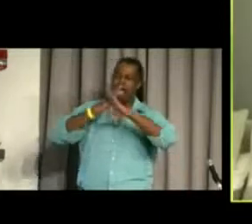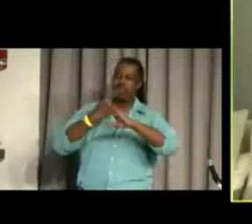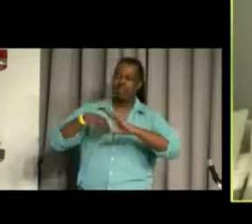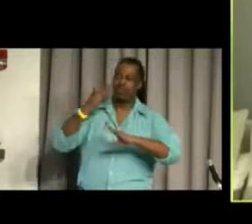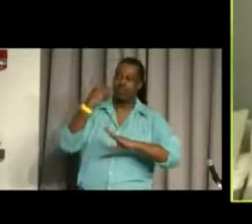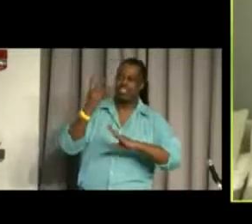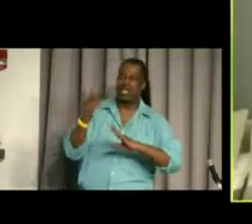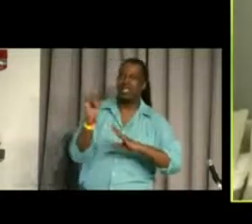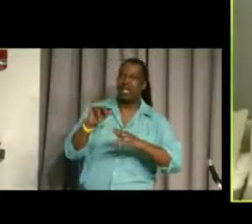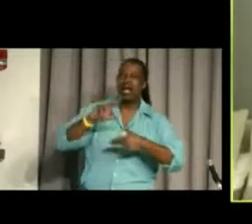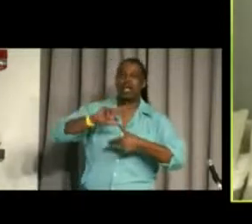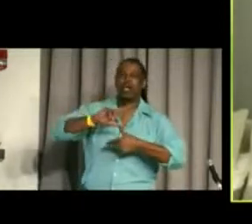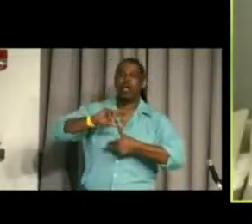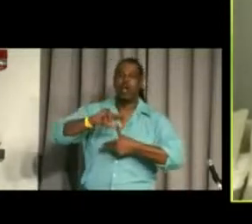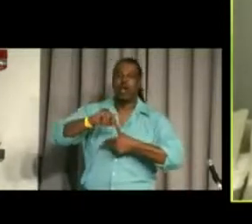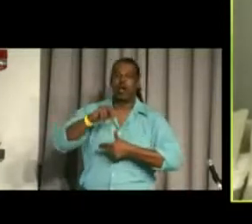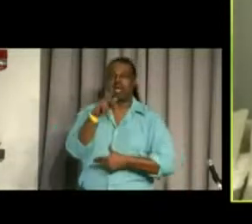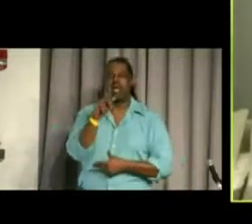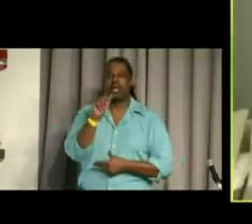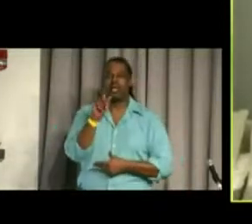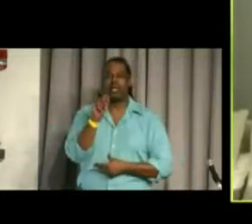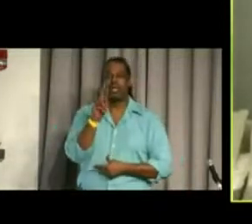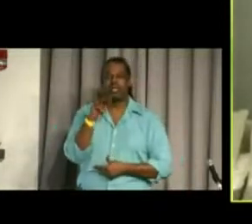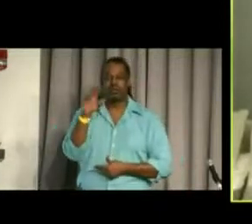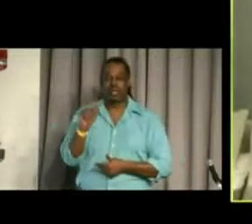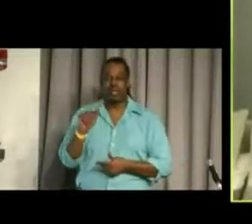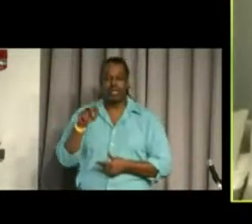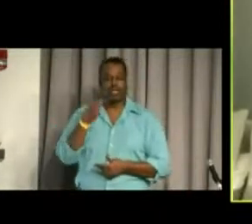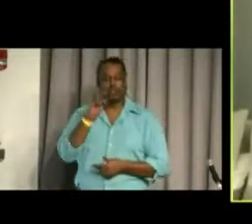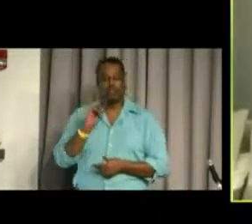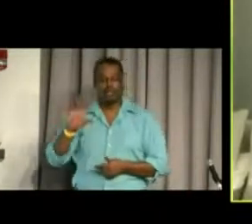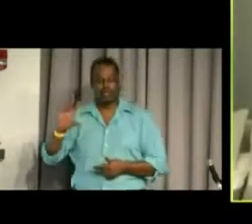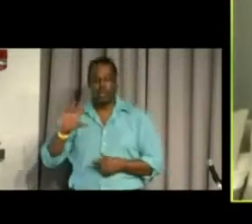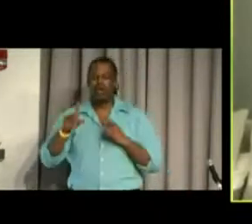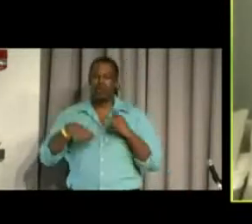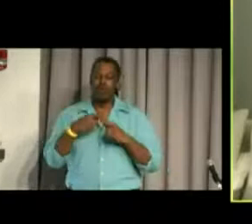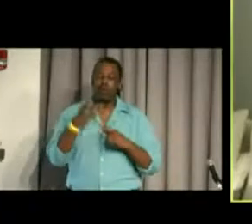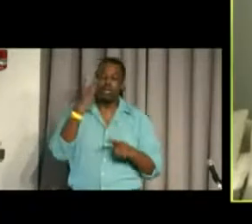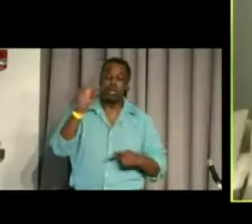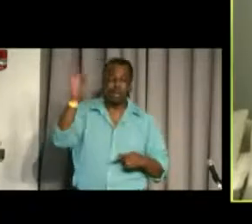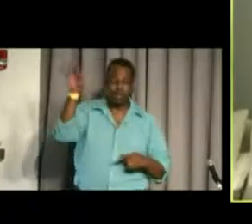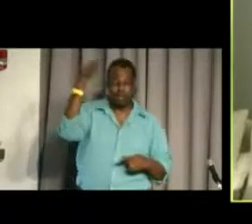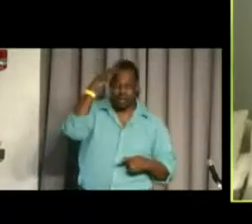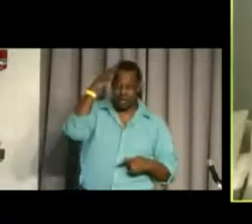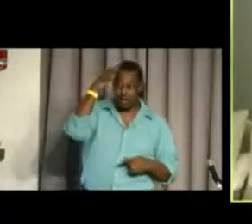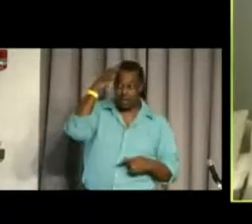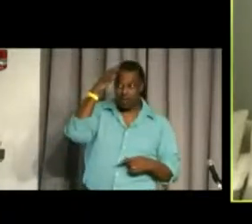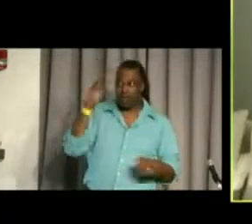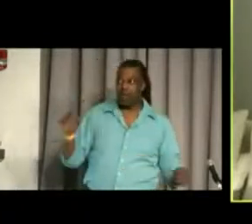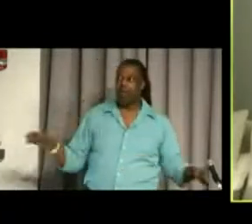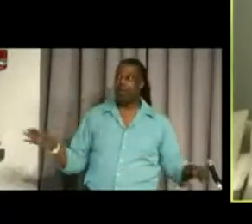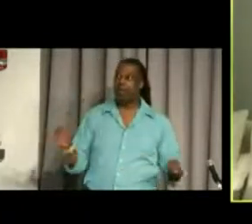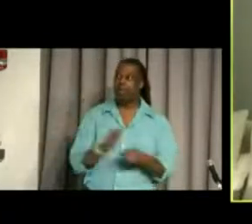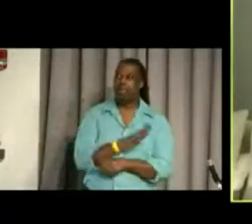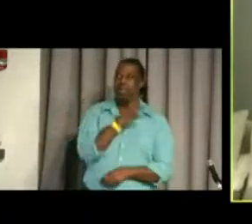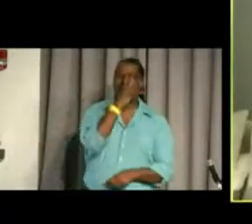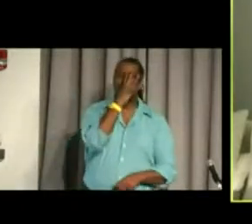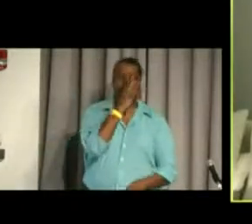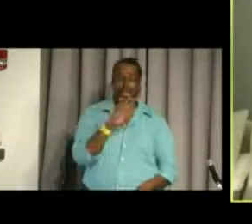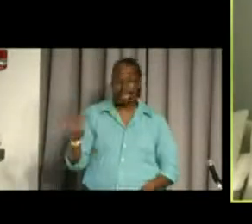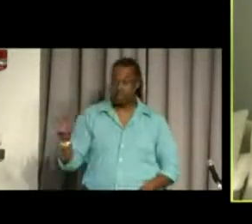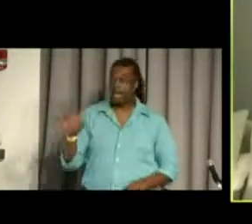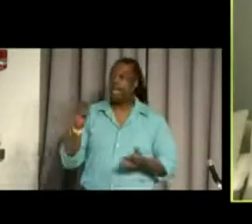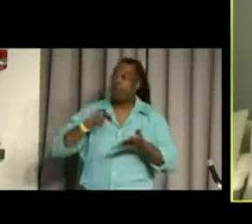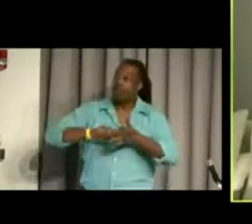Hurricane Katrina back in 2005, where we saw the federal government completely neglect and